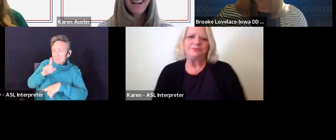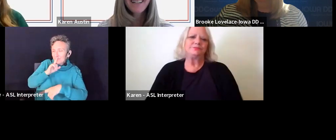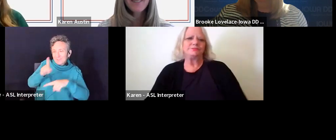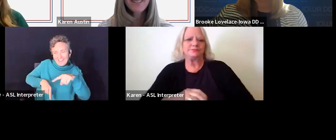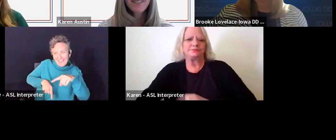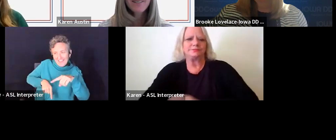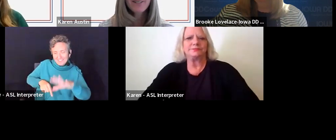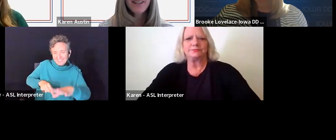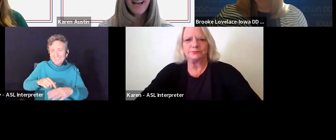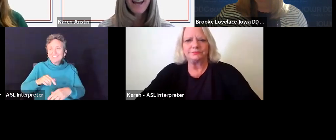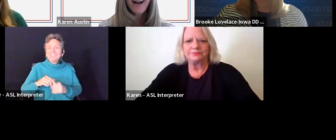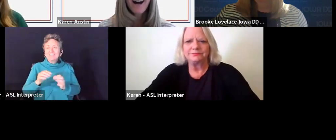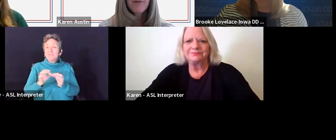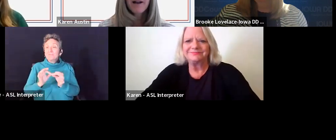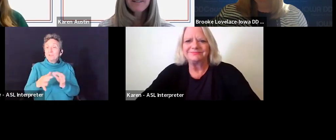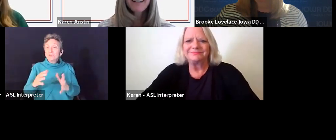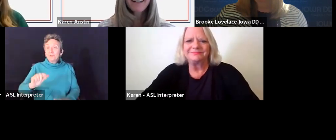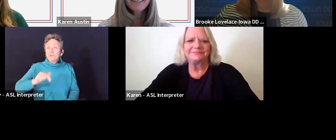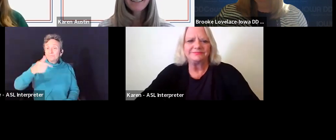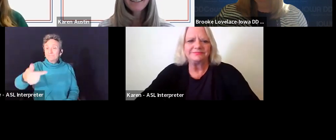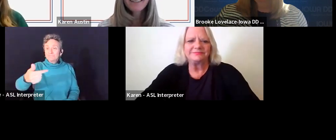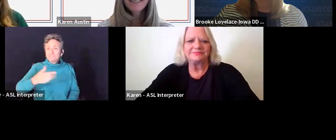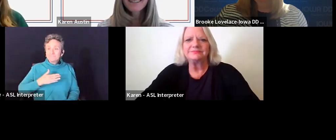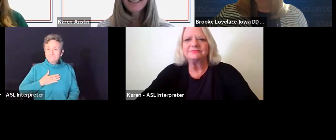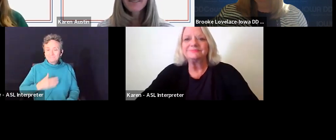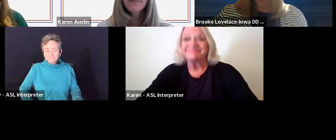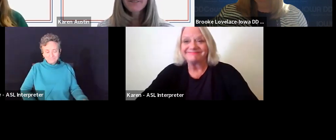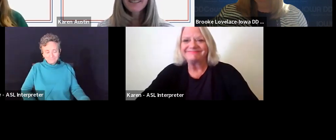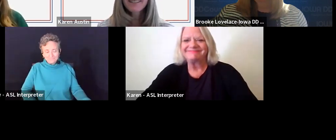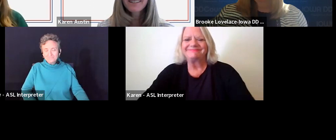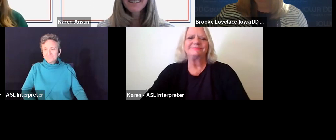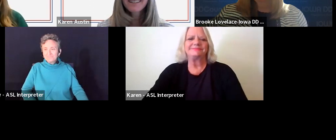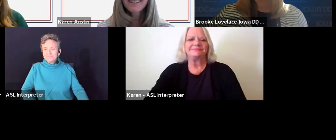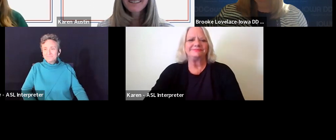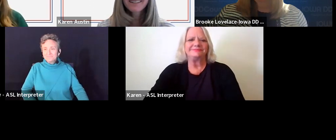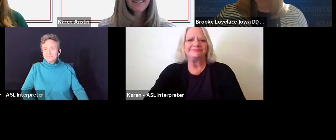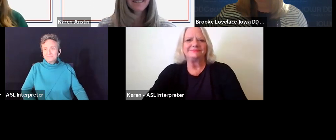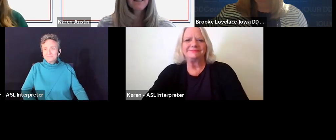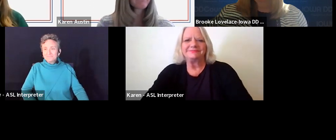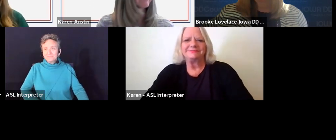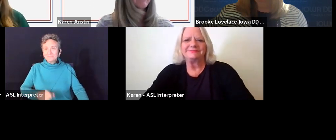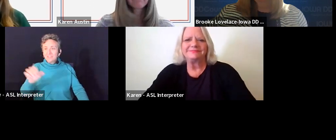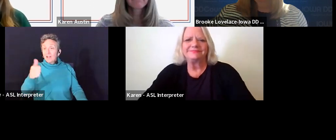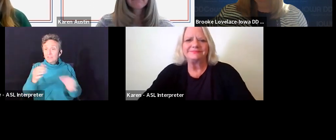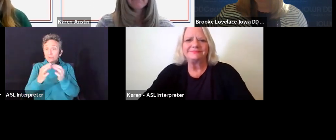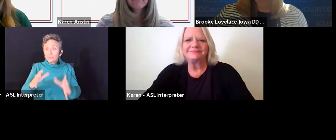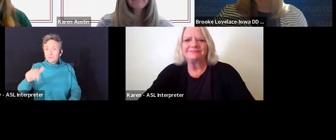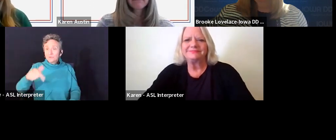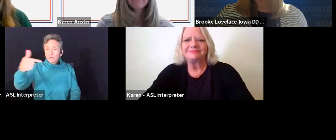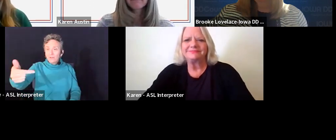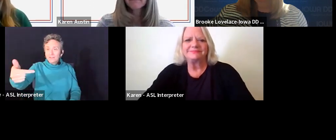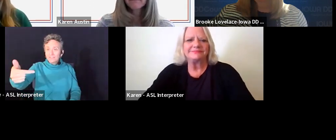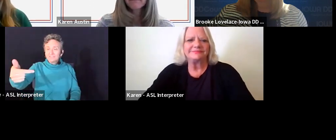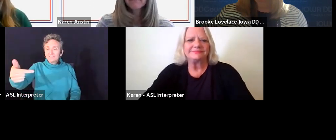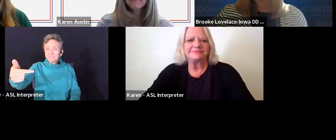that ask questions similar to that. I'm gonna ask Alicia. We lost you, Karen. Oh, I can jump